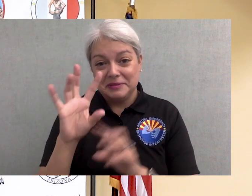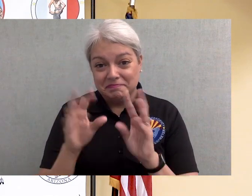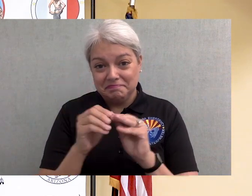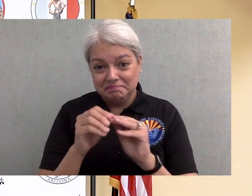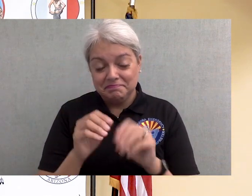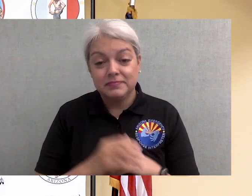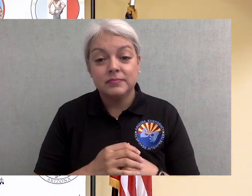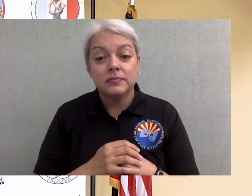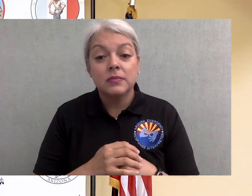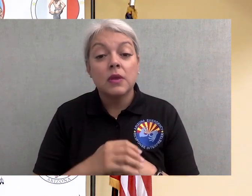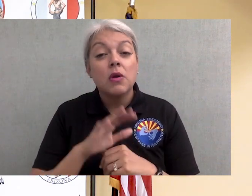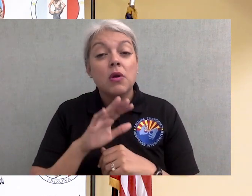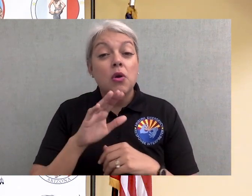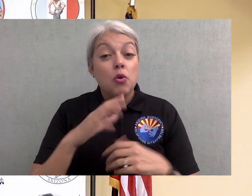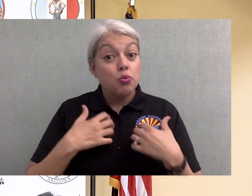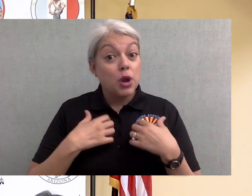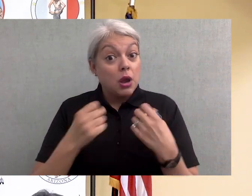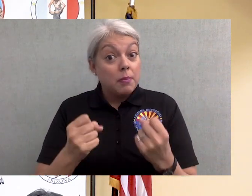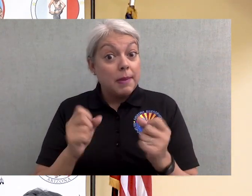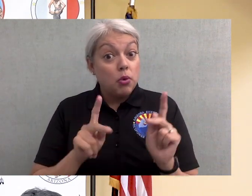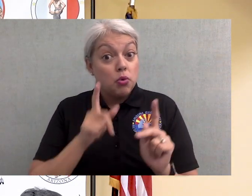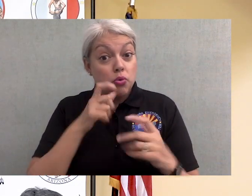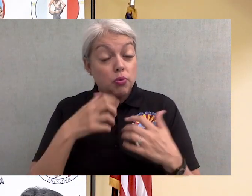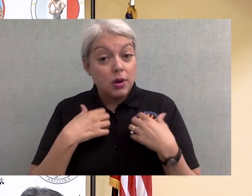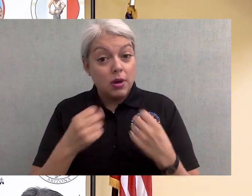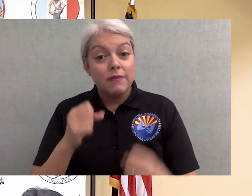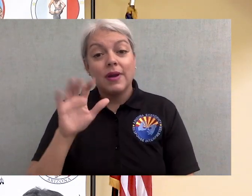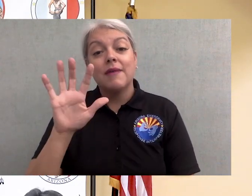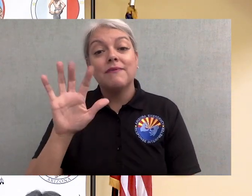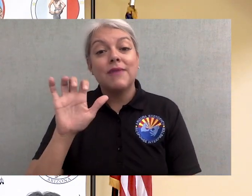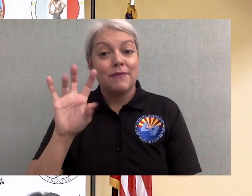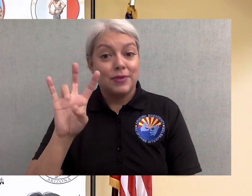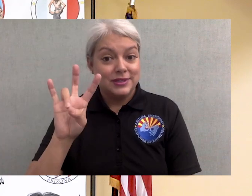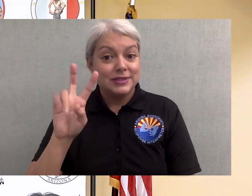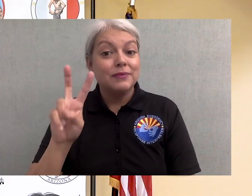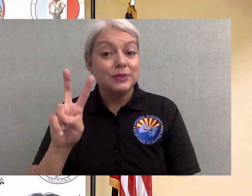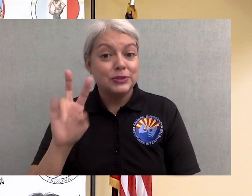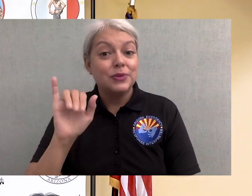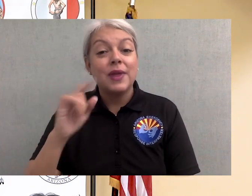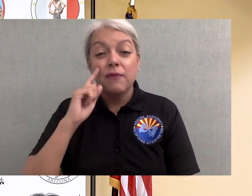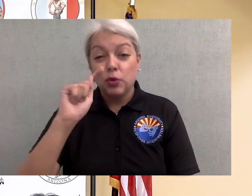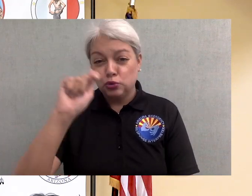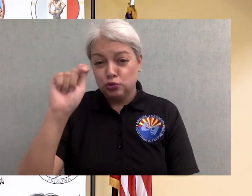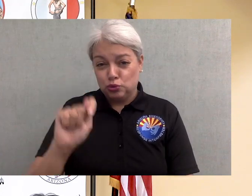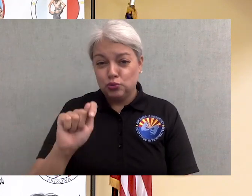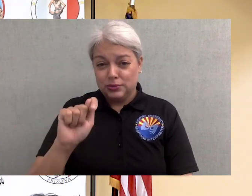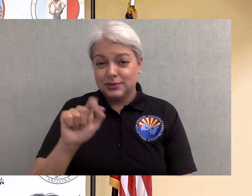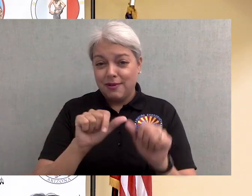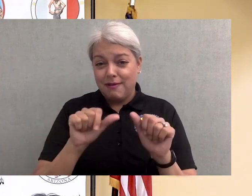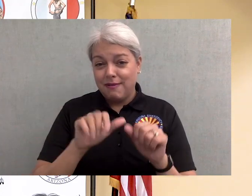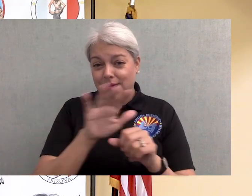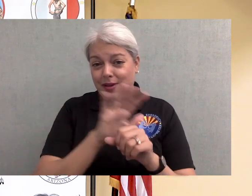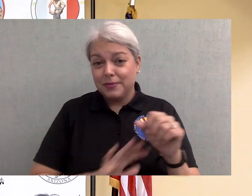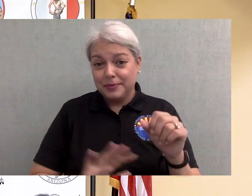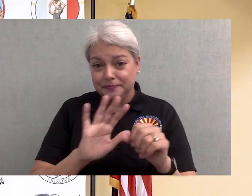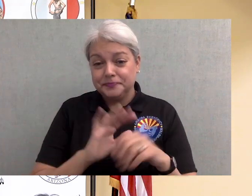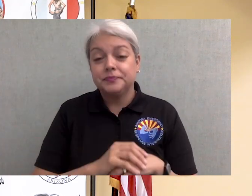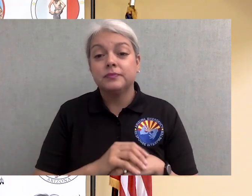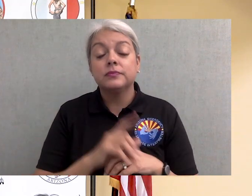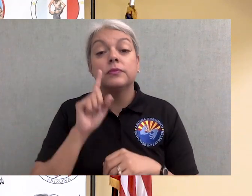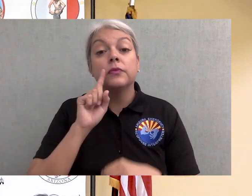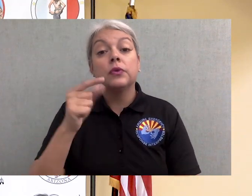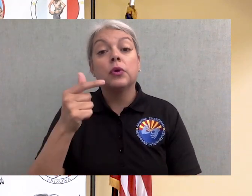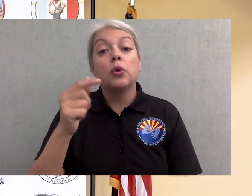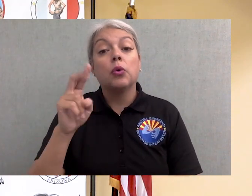is 572. And all that was for the Tucson area. For the Guadalupe area, reporting